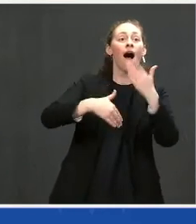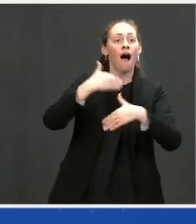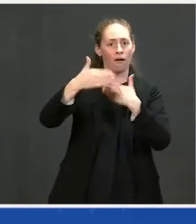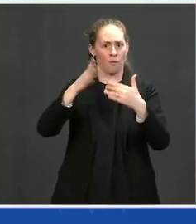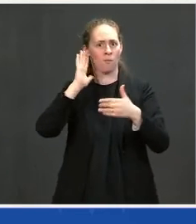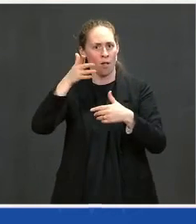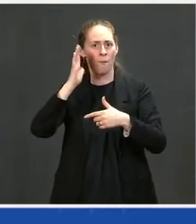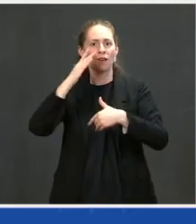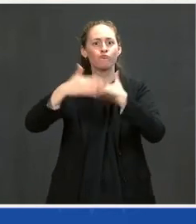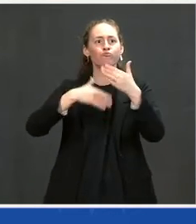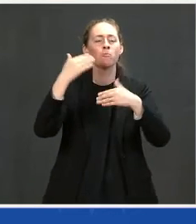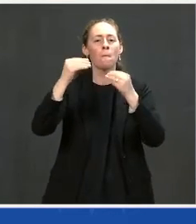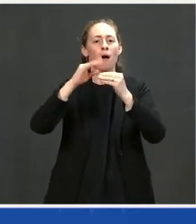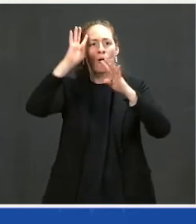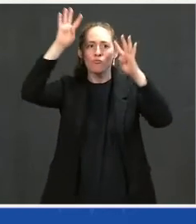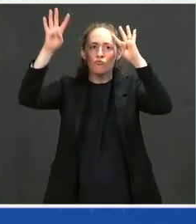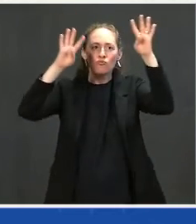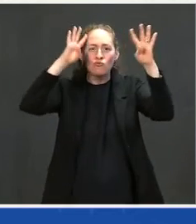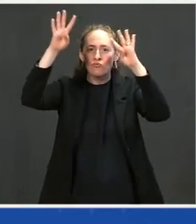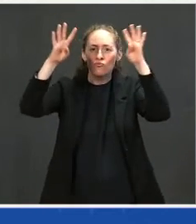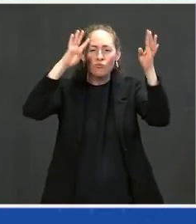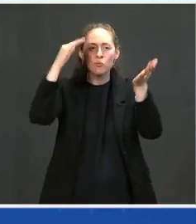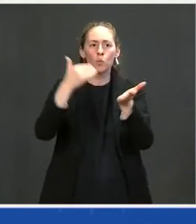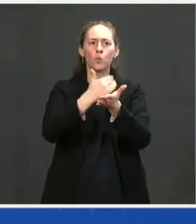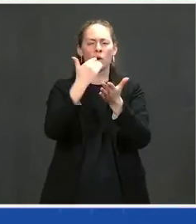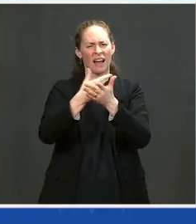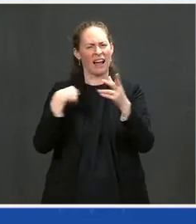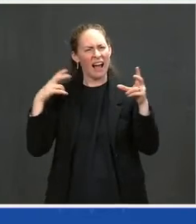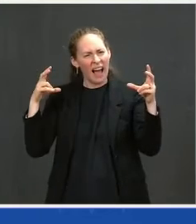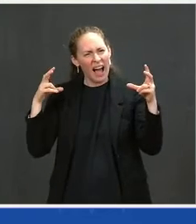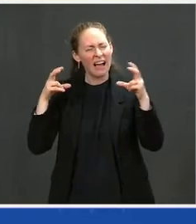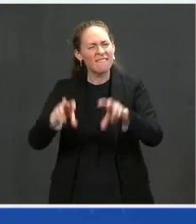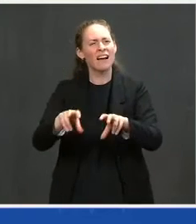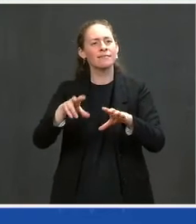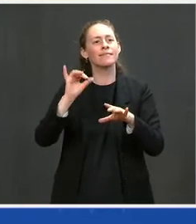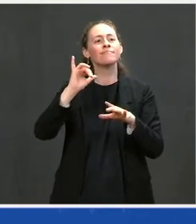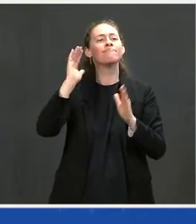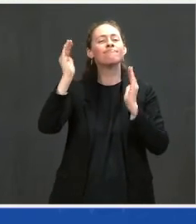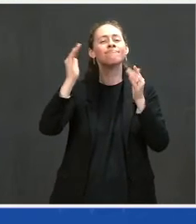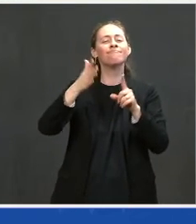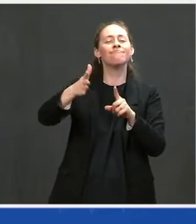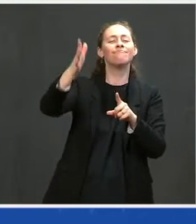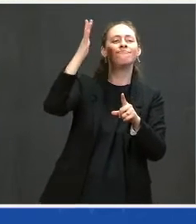that, you know, back in the 60s, we used to invest a little over 2% of our